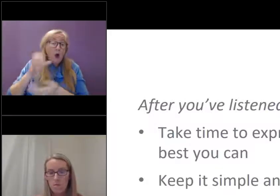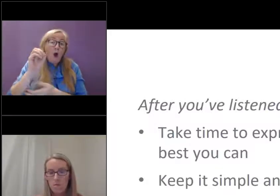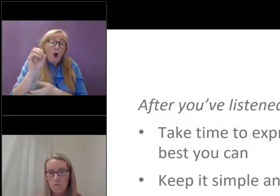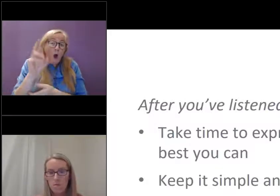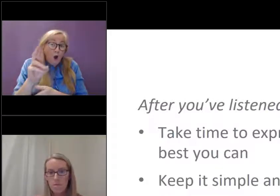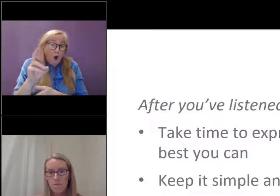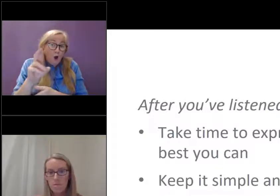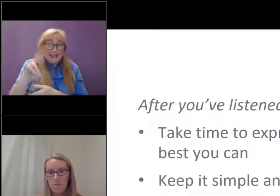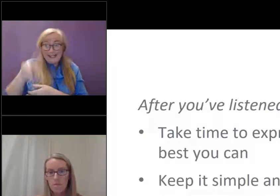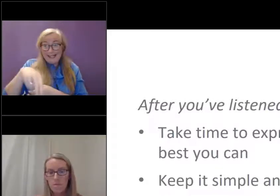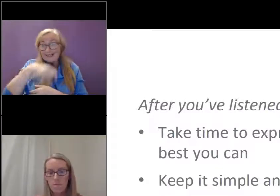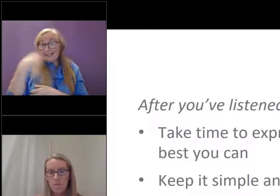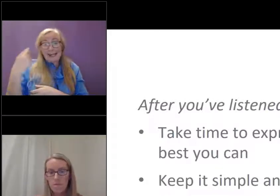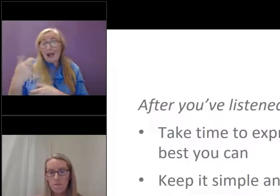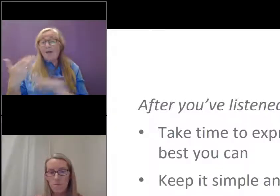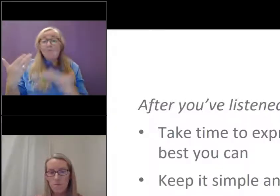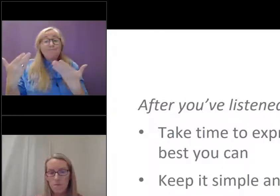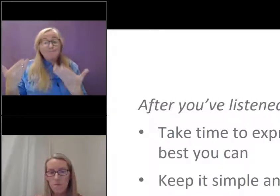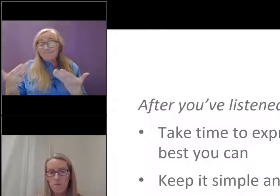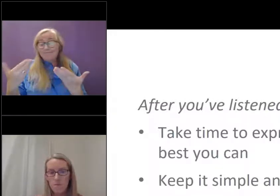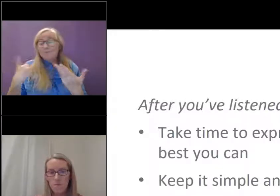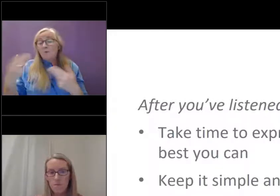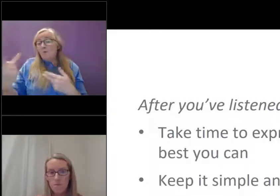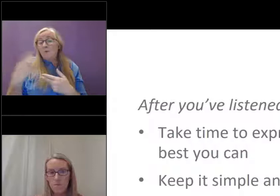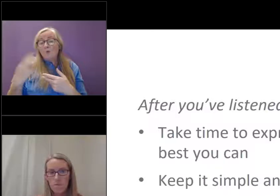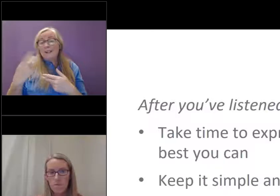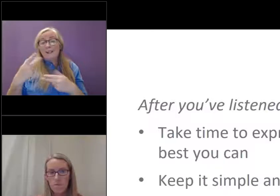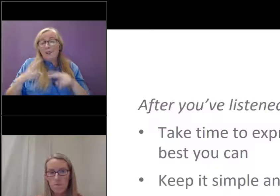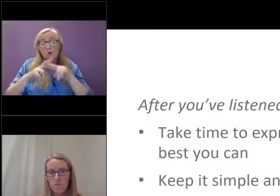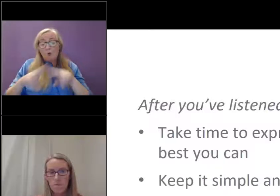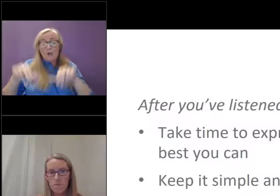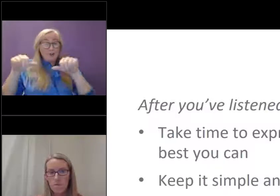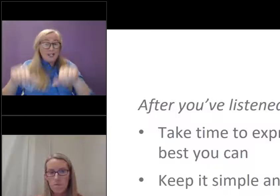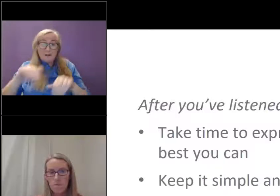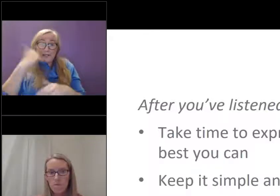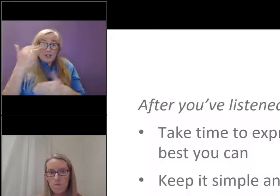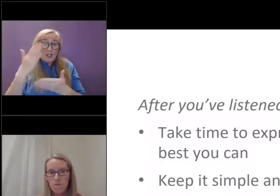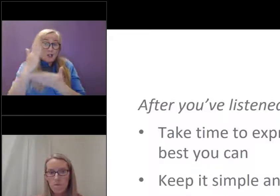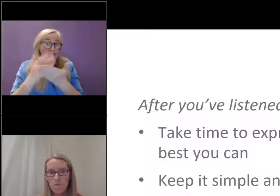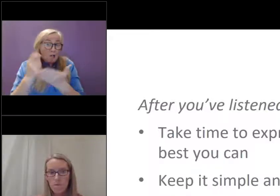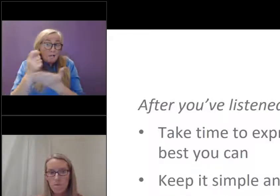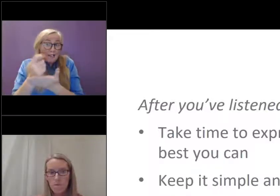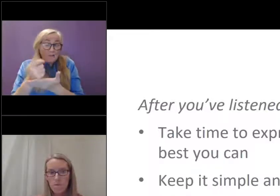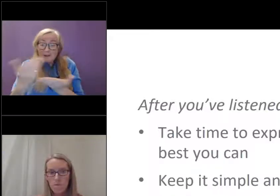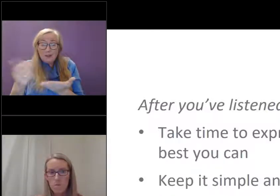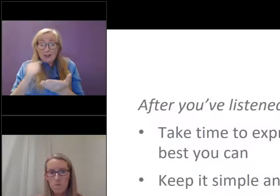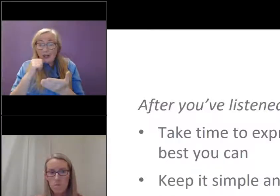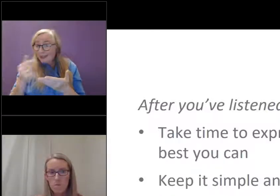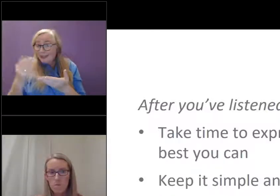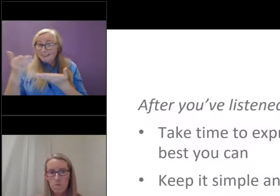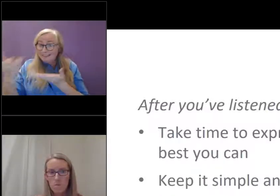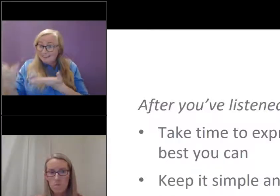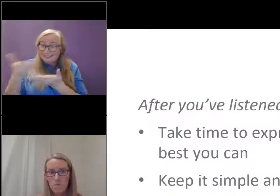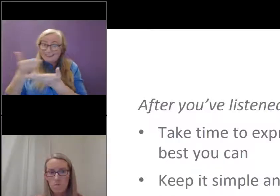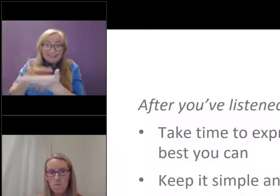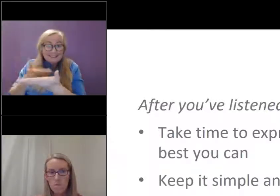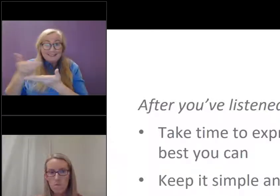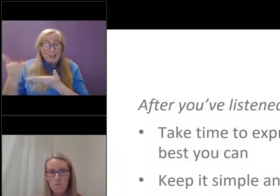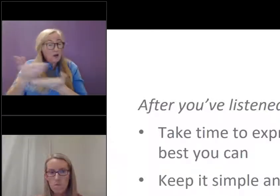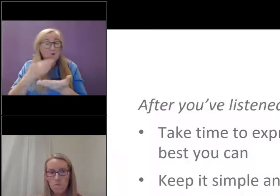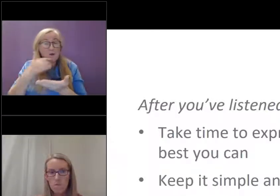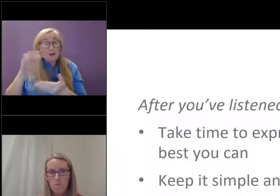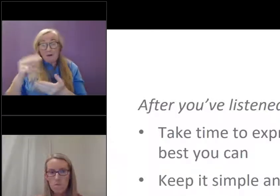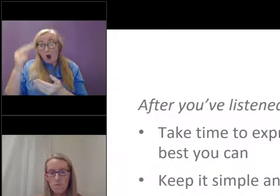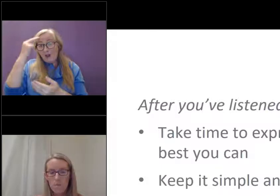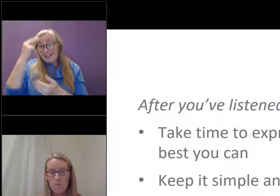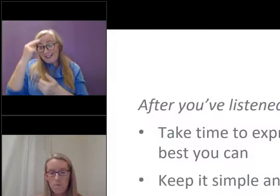idea of assertiveness that sometimes there isn't a medium met, sometimes we'll never agree, but seek to maybe understand each other's